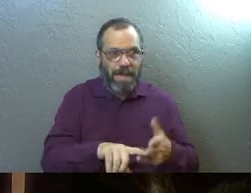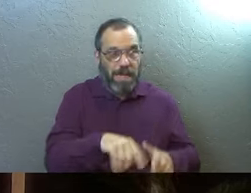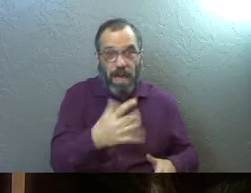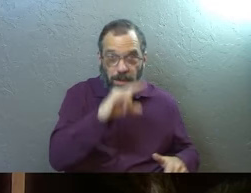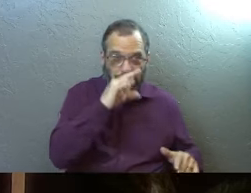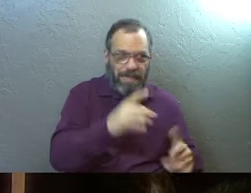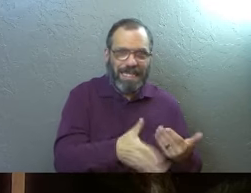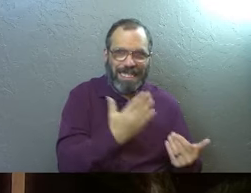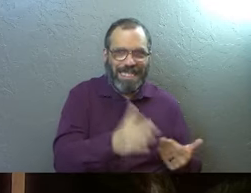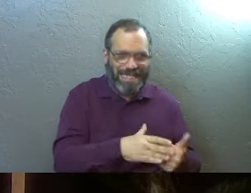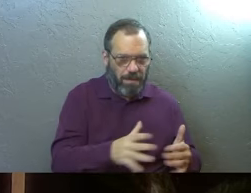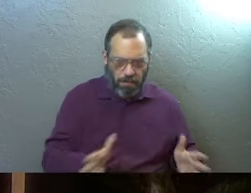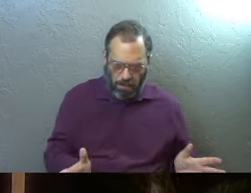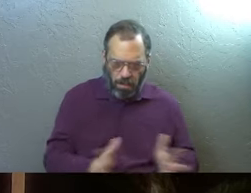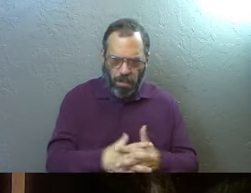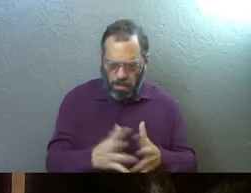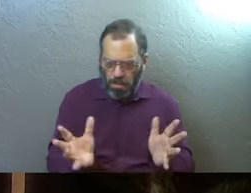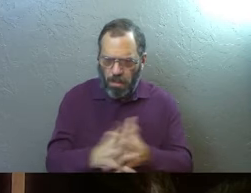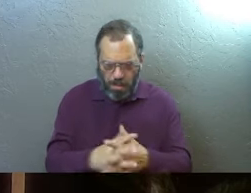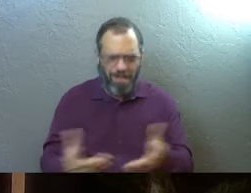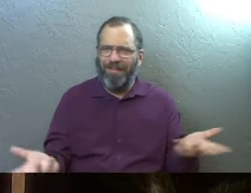easy.